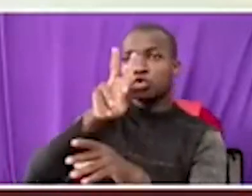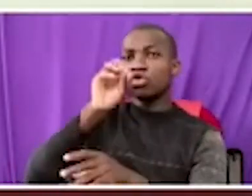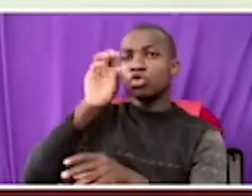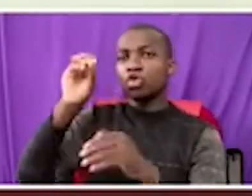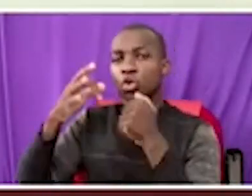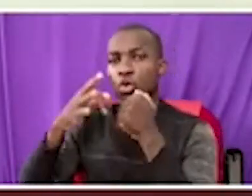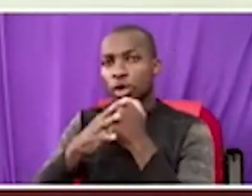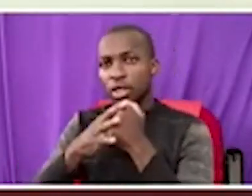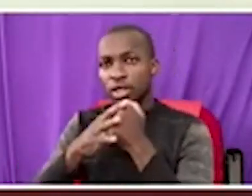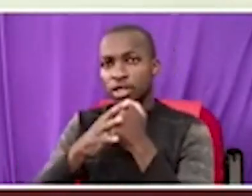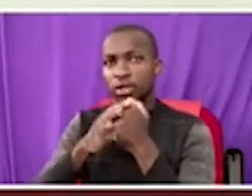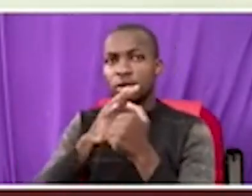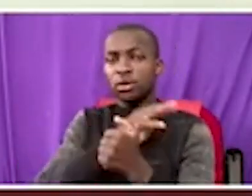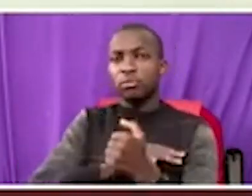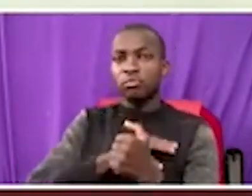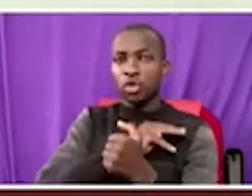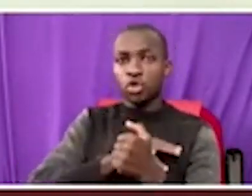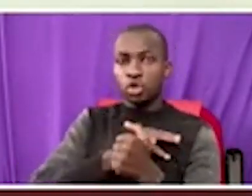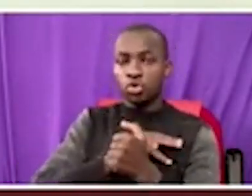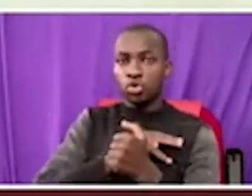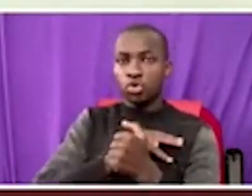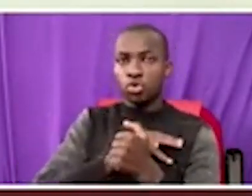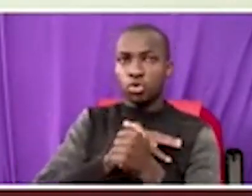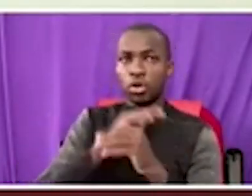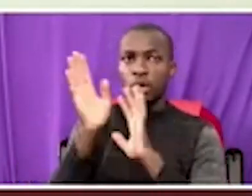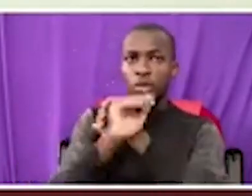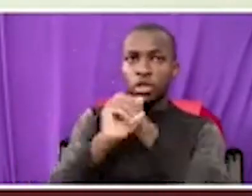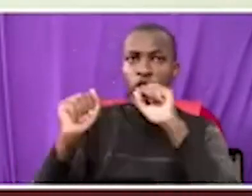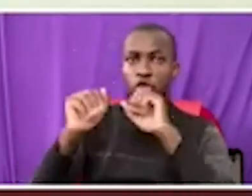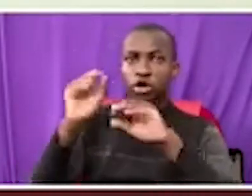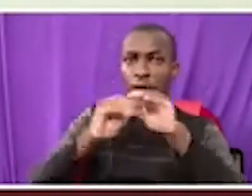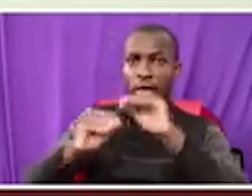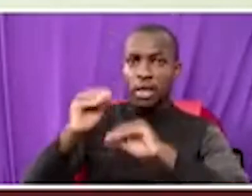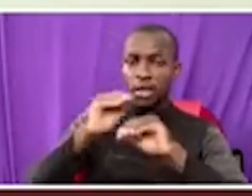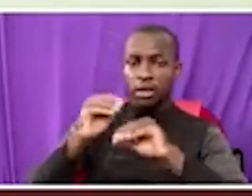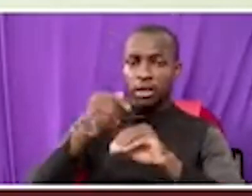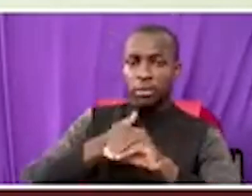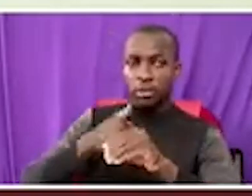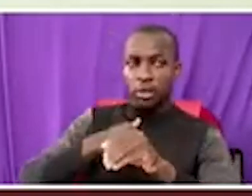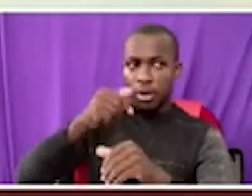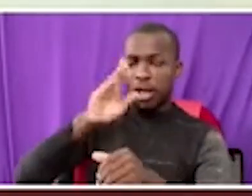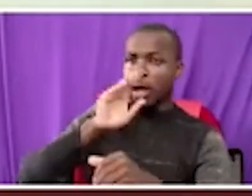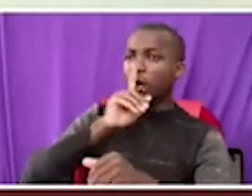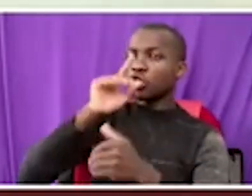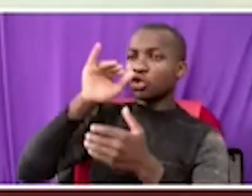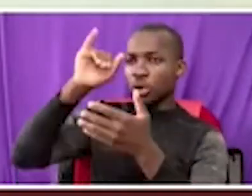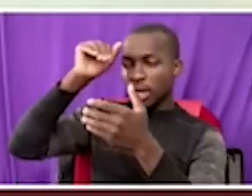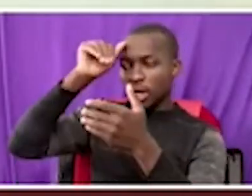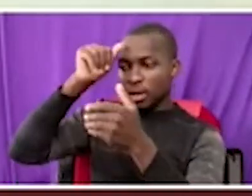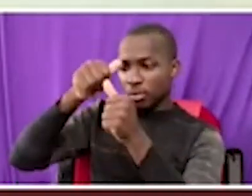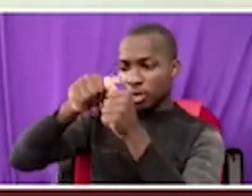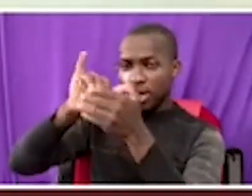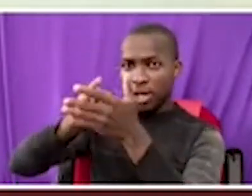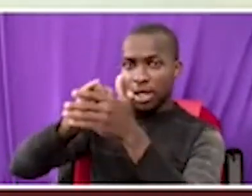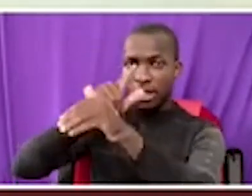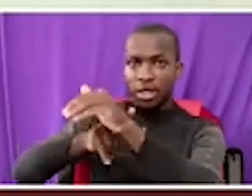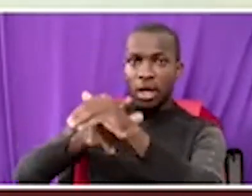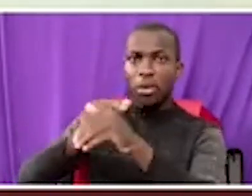by ethnic conflict after the disputed presidential elections, I'm sure you remember that time. Those of you